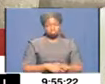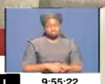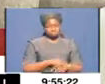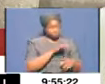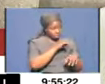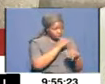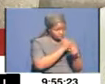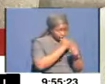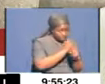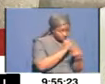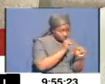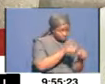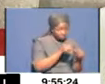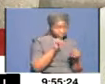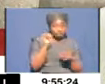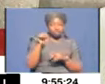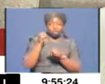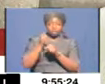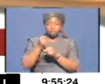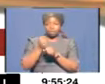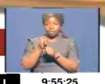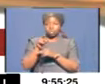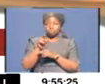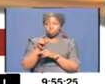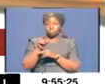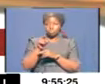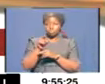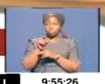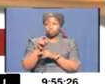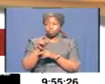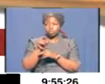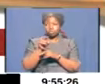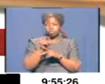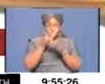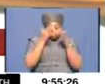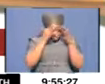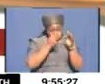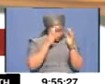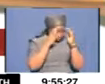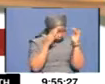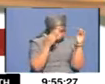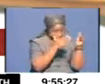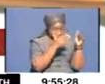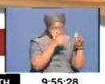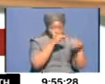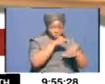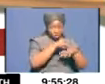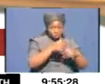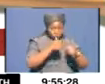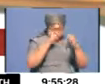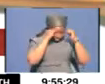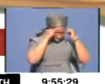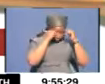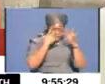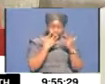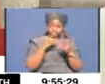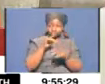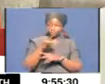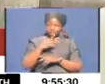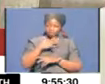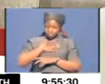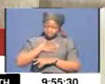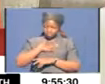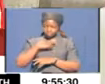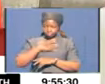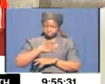It works. So you advise our youth to stay focused on their studies. And that has been